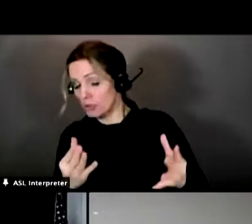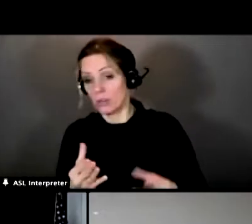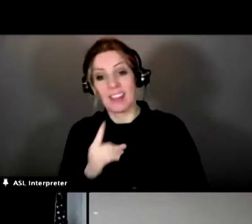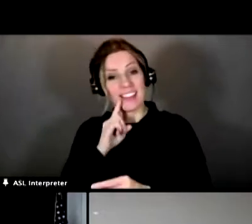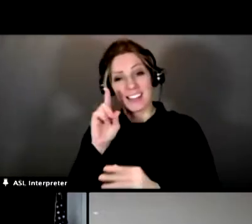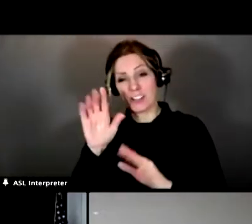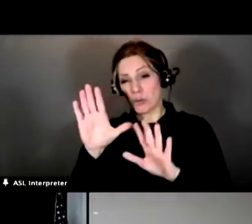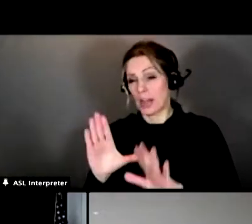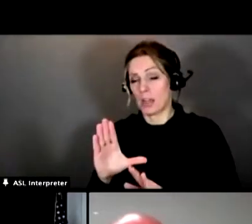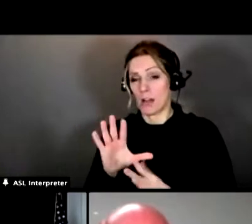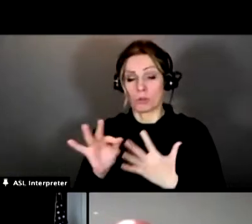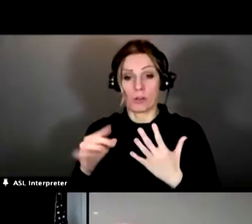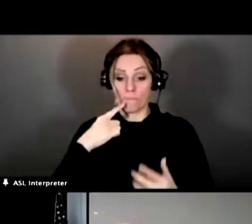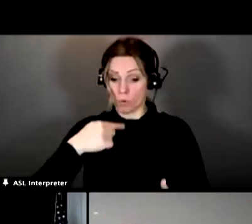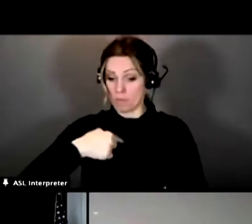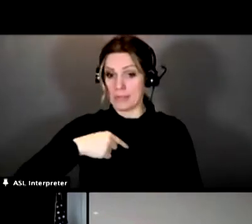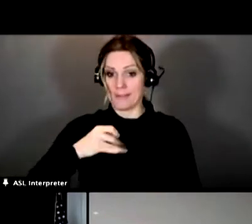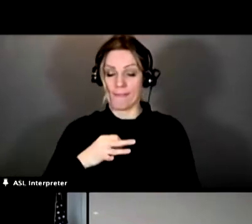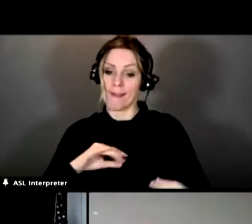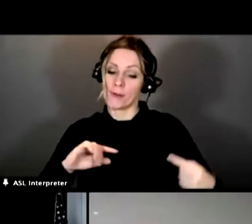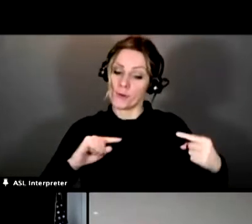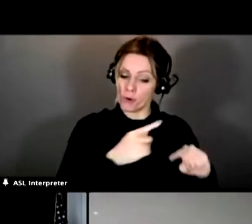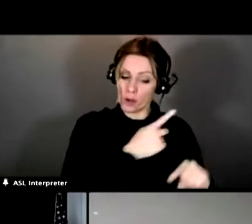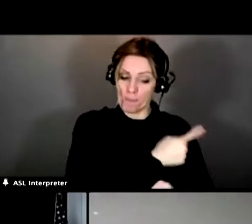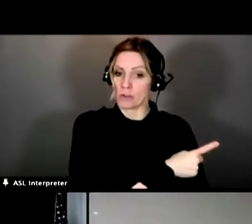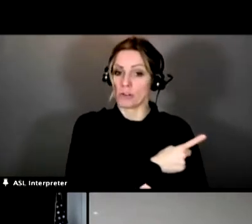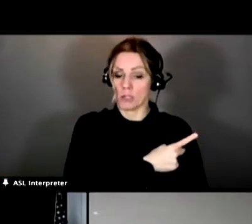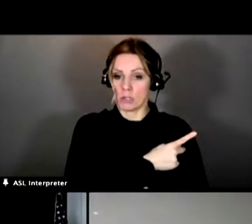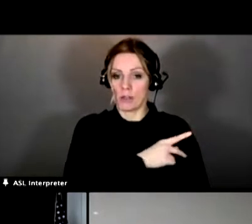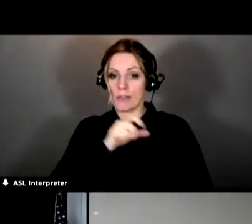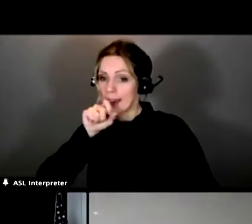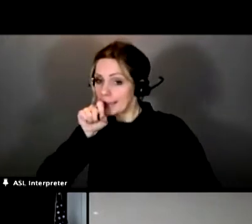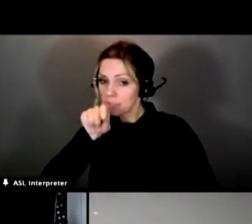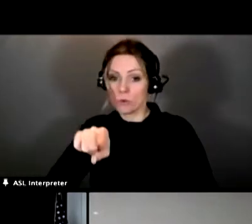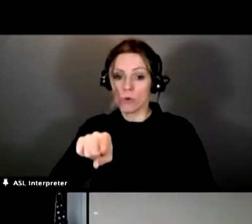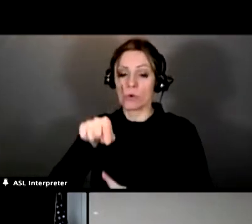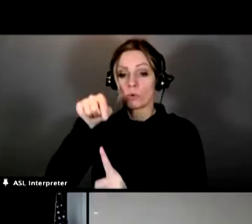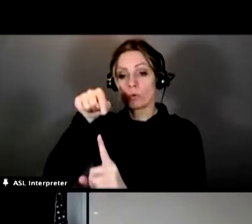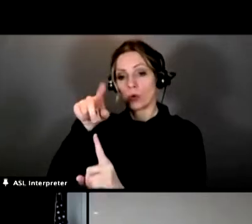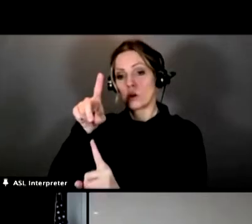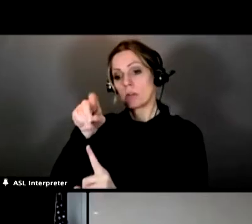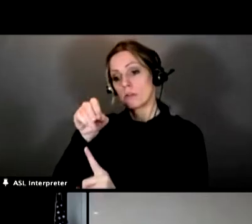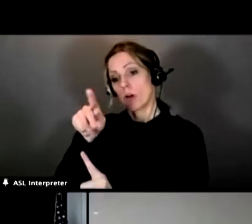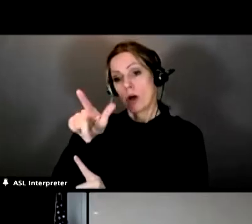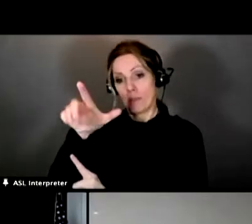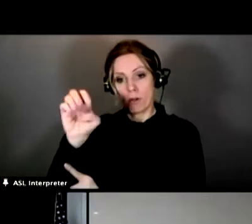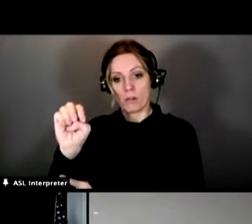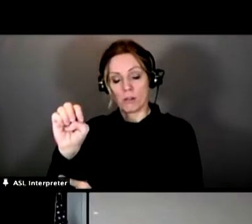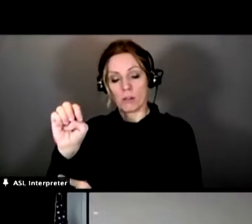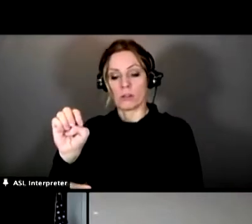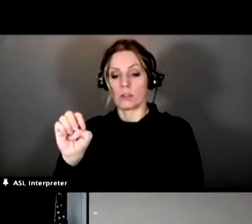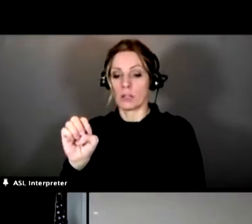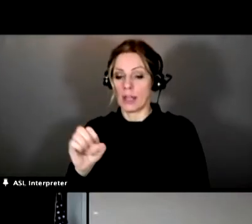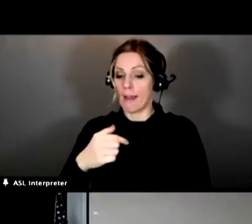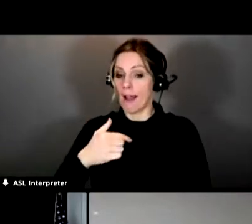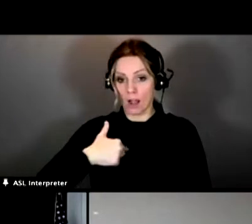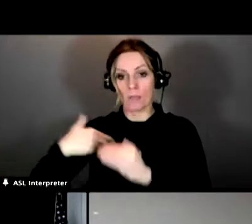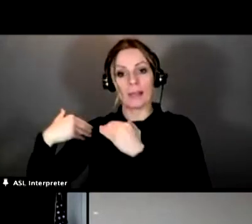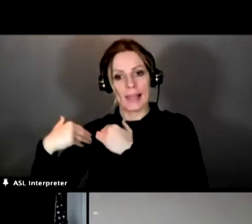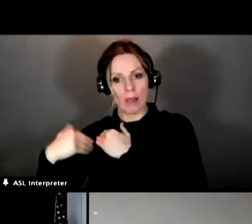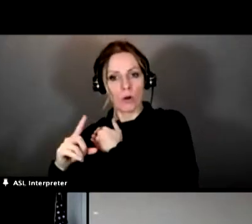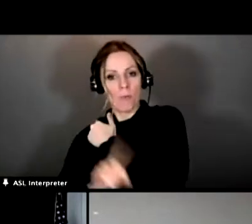that gets reported directly back to DOPPEL. And the fact that, like, I'm held accountable for my